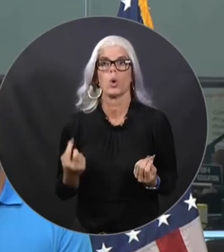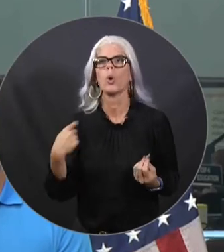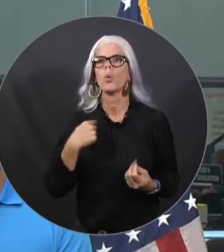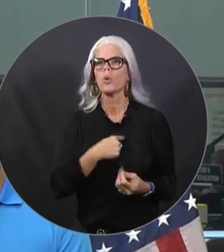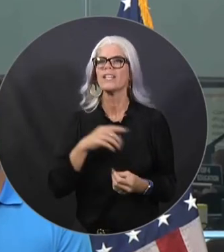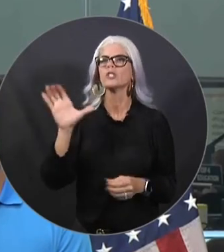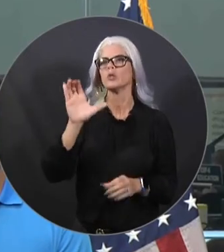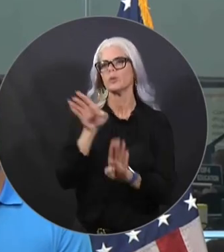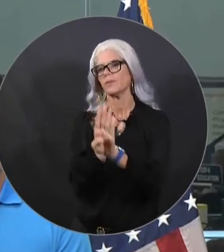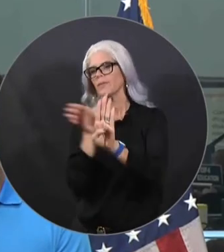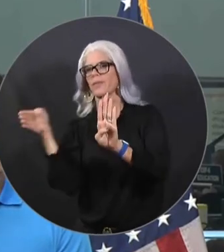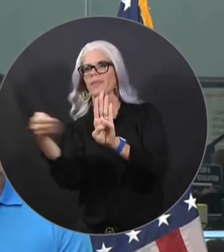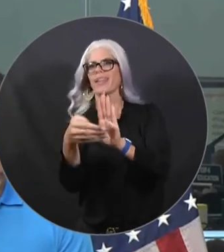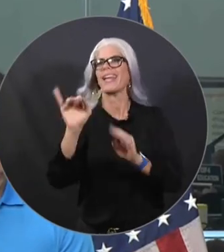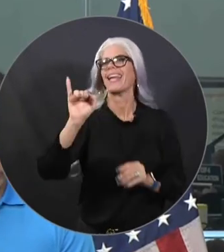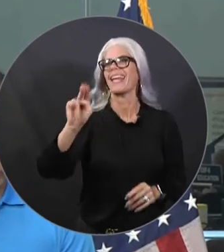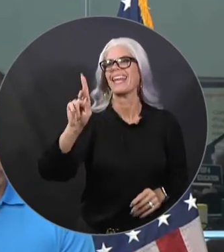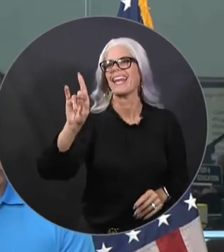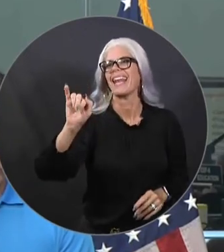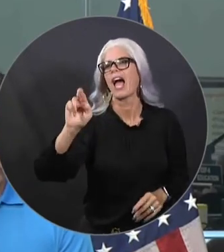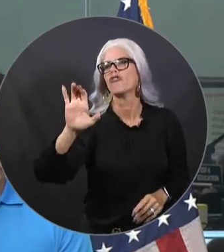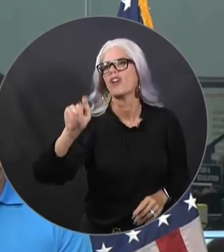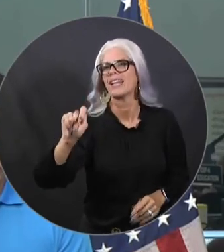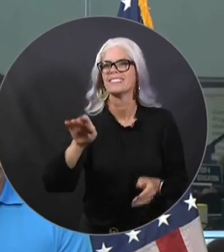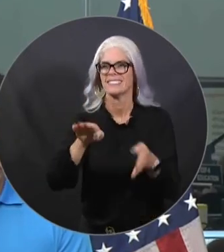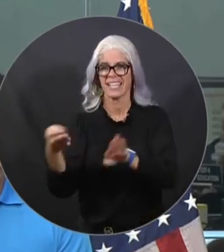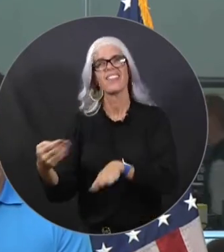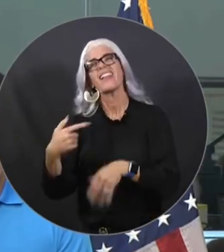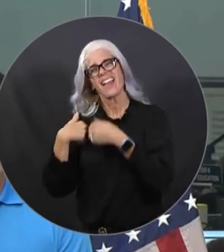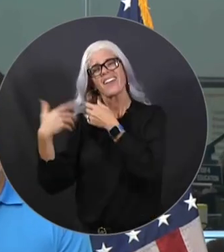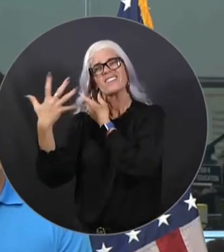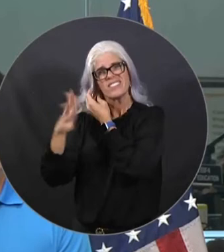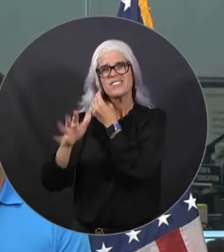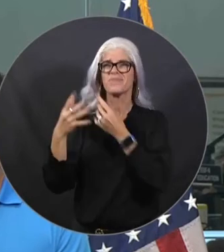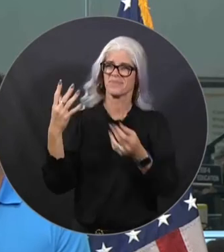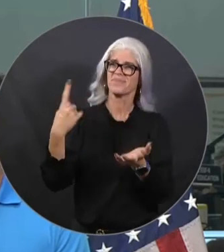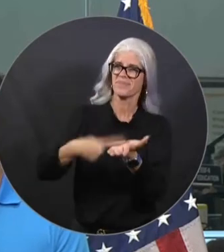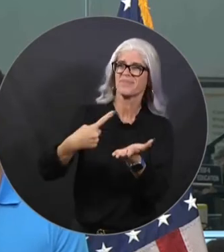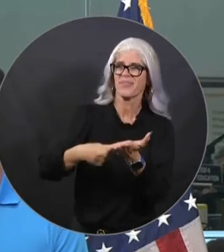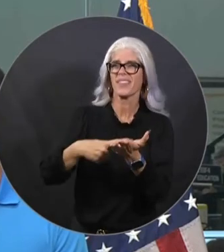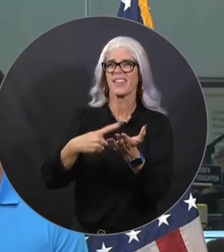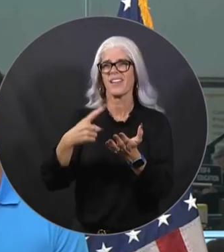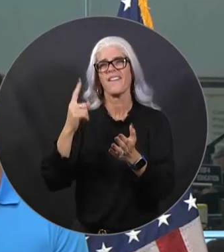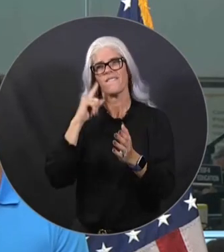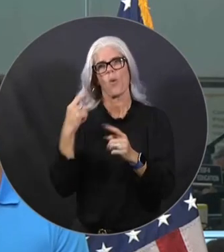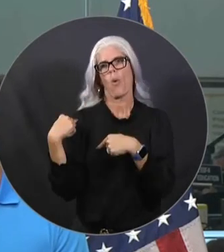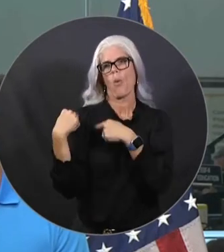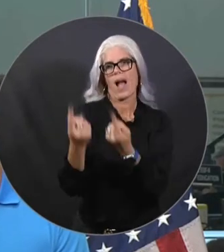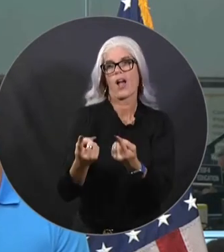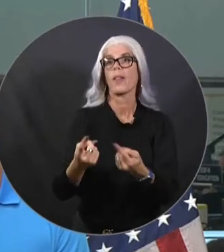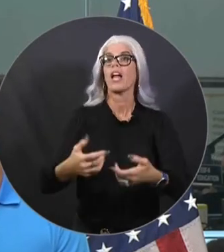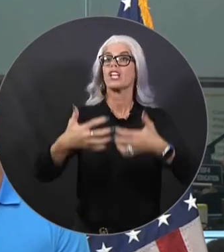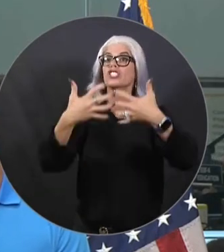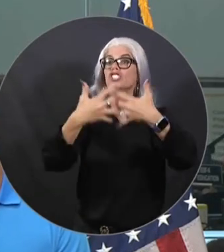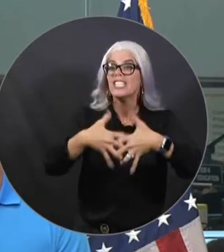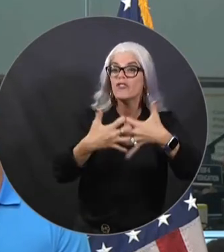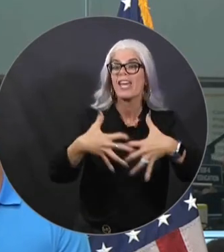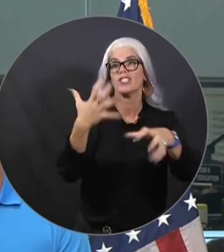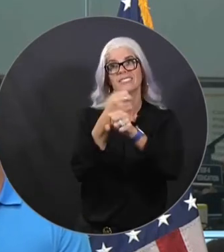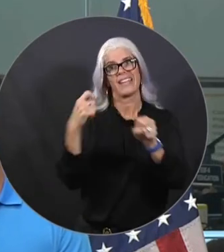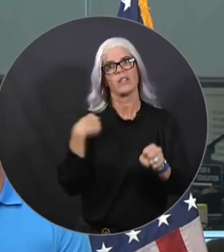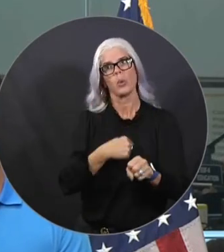the governor, have been mentioning this now for quite some time, generator safety, generator safety, generator safety. Now we're going to start